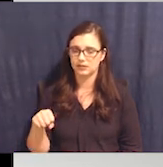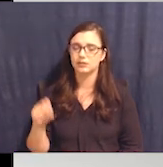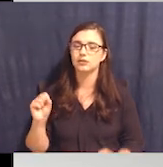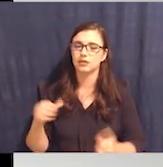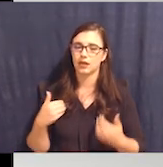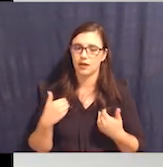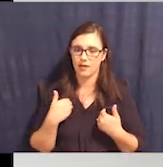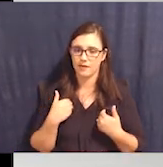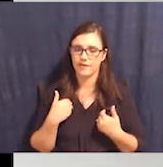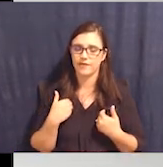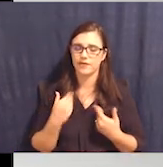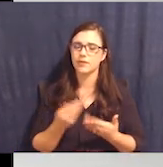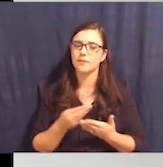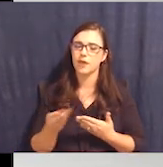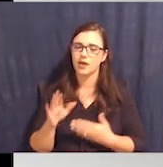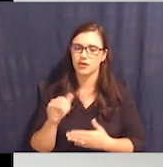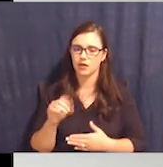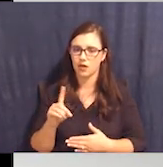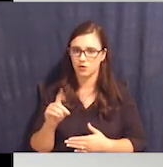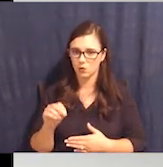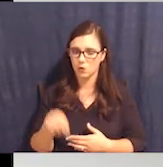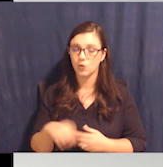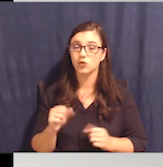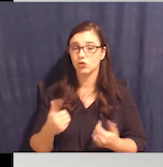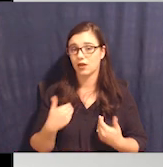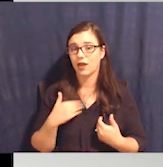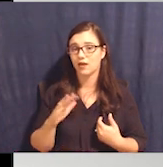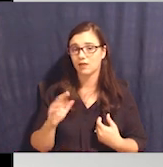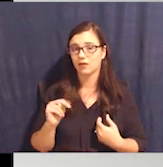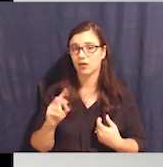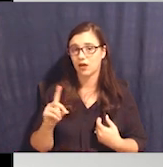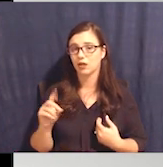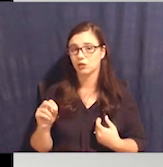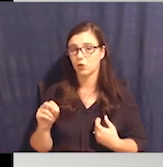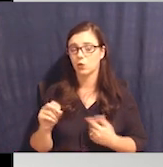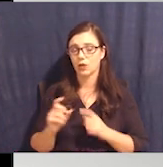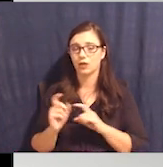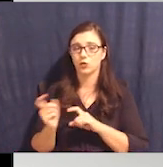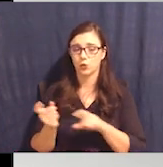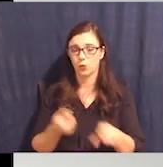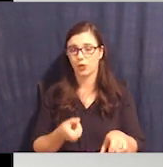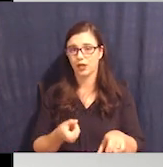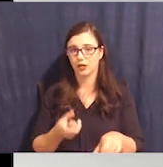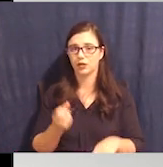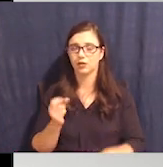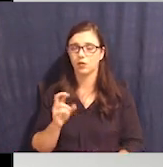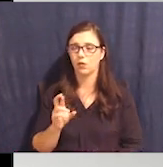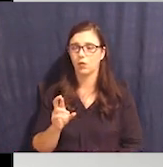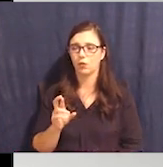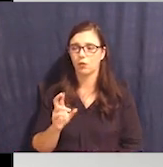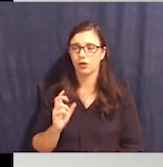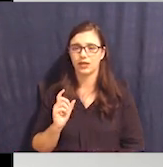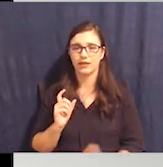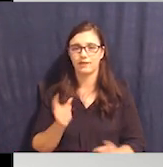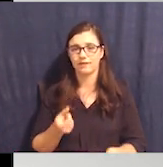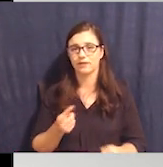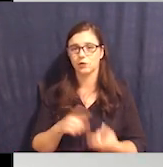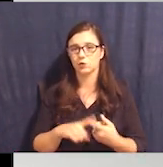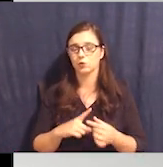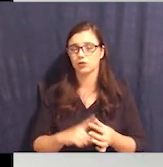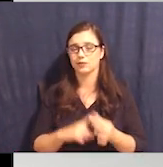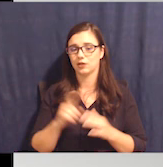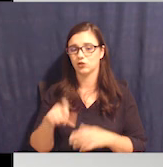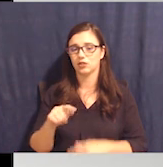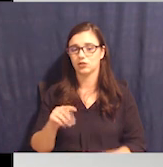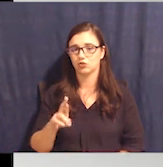Yes. Yeah, it can have a condo. You can buy a condo, or you can have a condo and donate it or gift